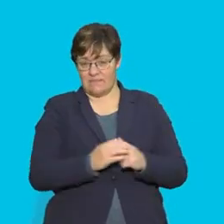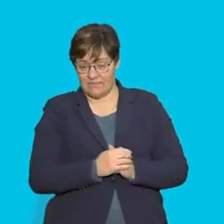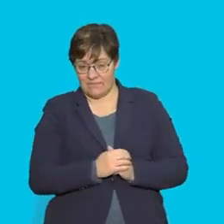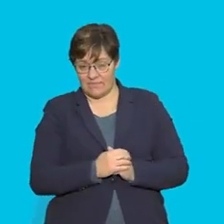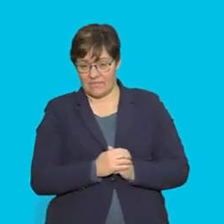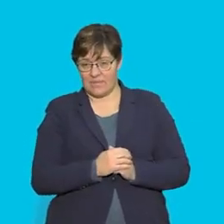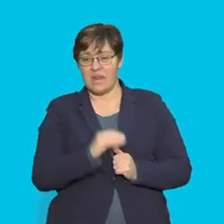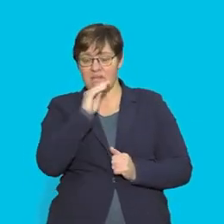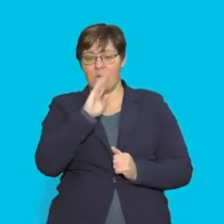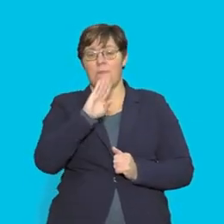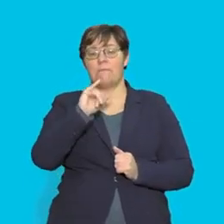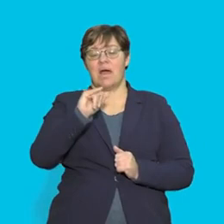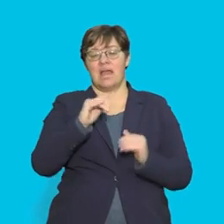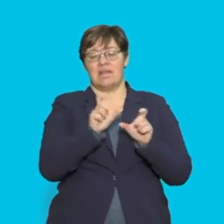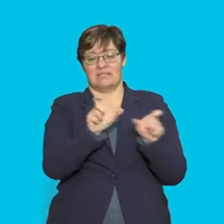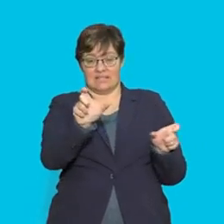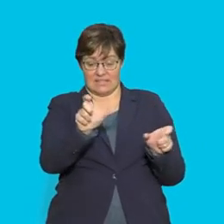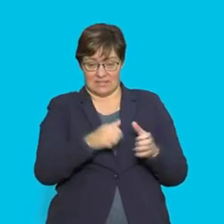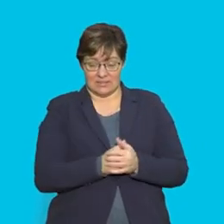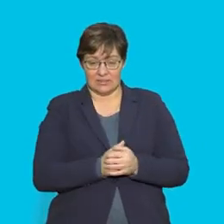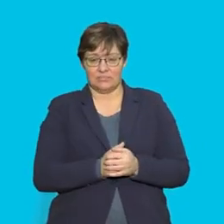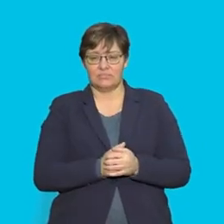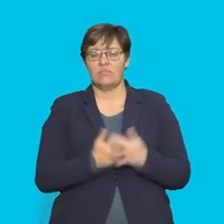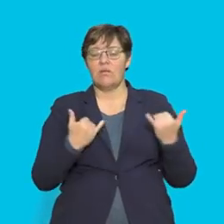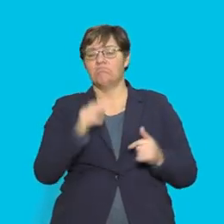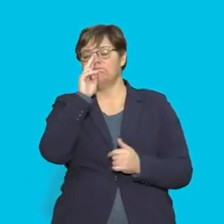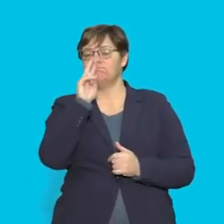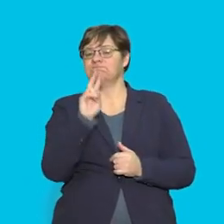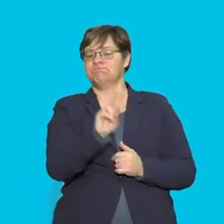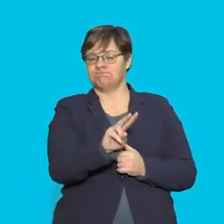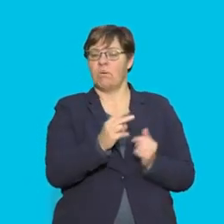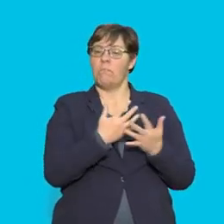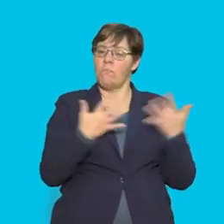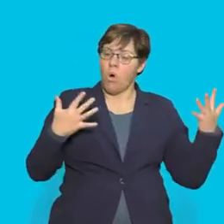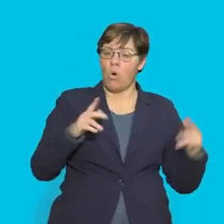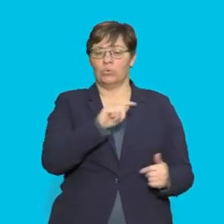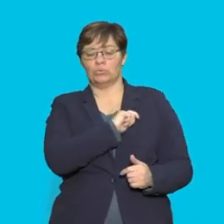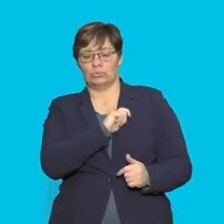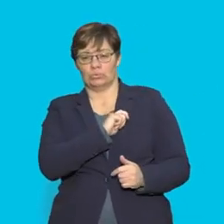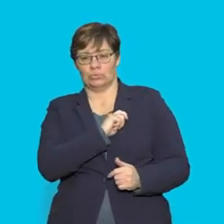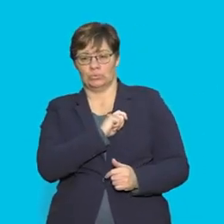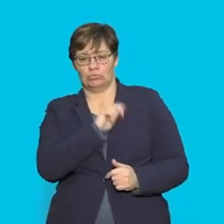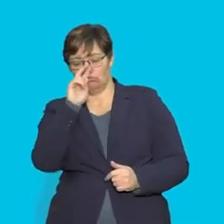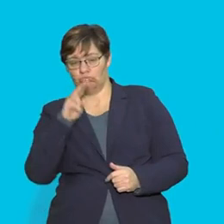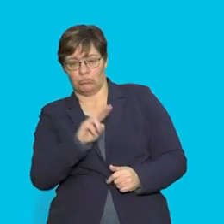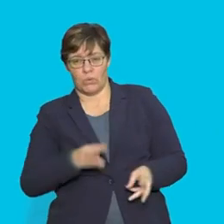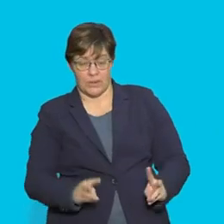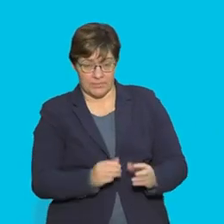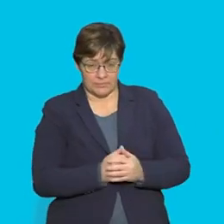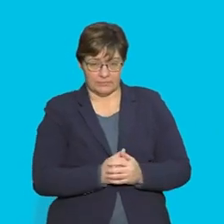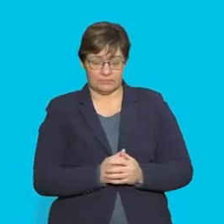we're starting with the bisection. But let's actually look at this from a more realistic way, right?